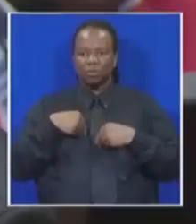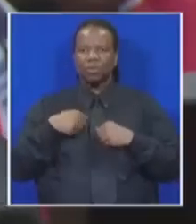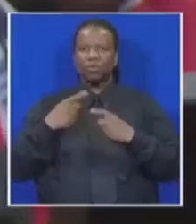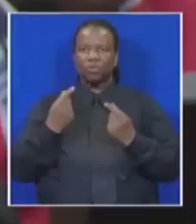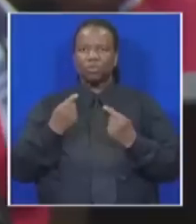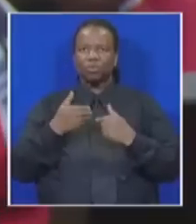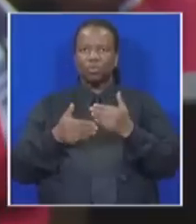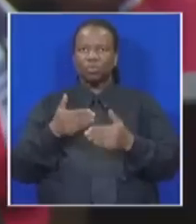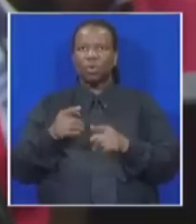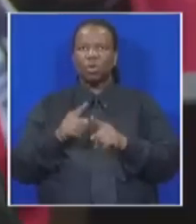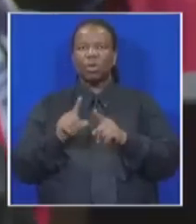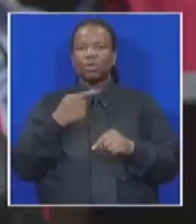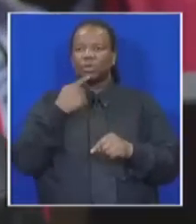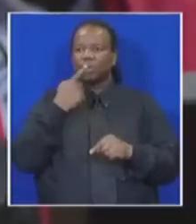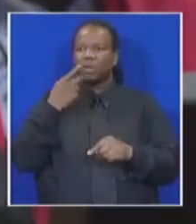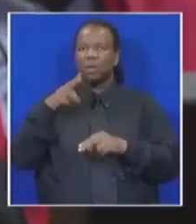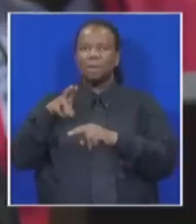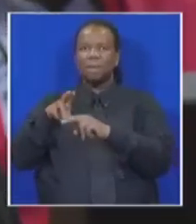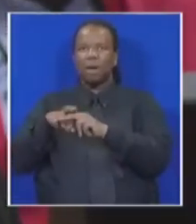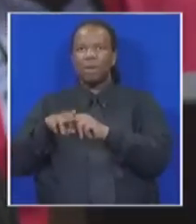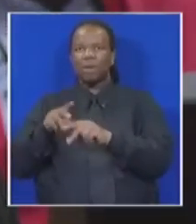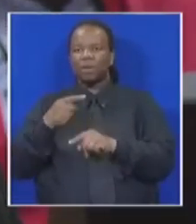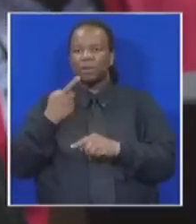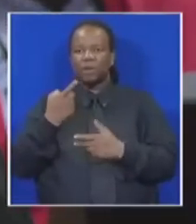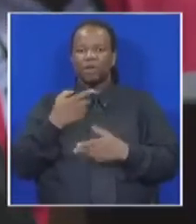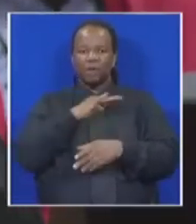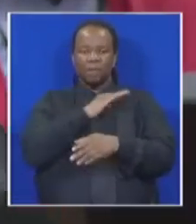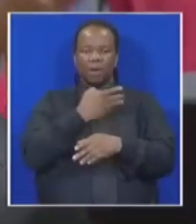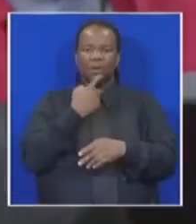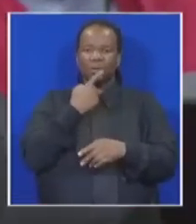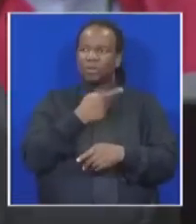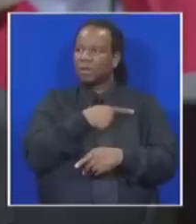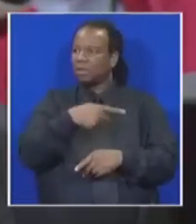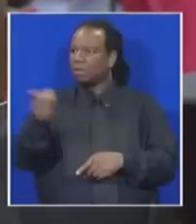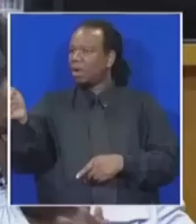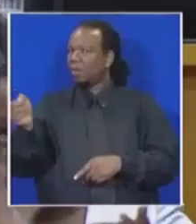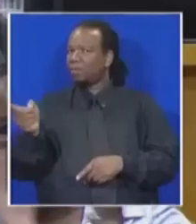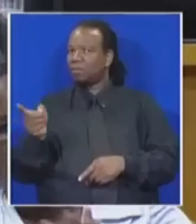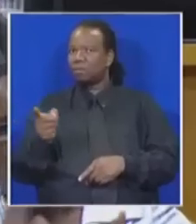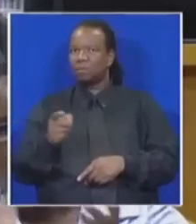power to say they must sit down. We have all the power to say they must leave the house.